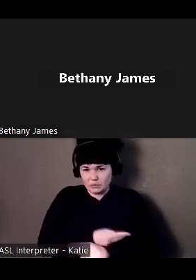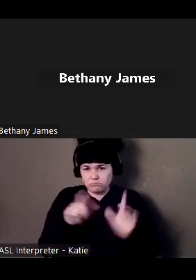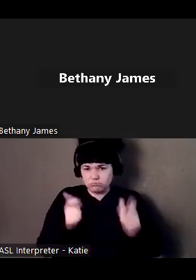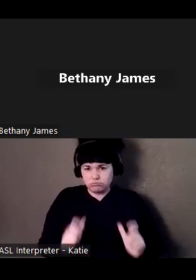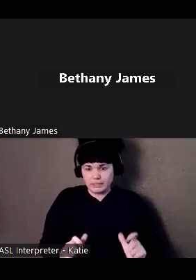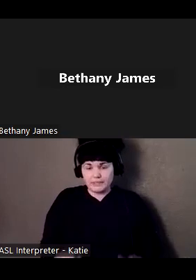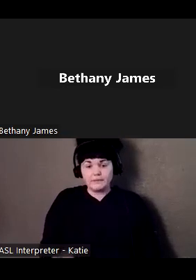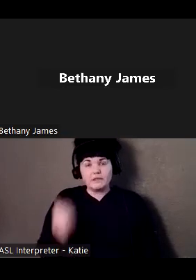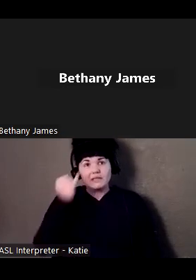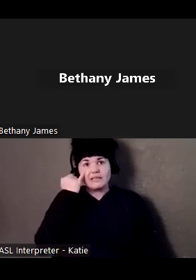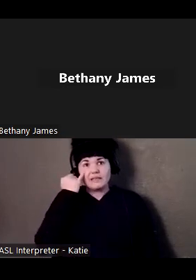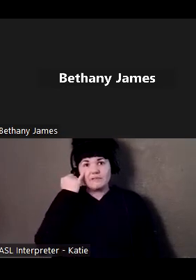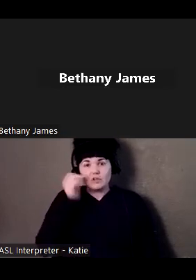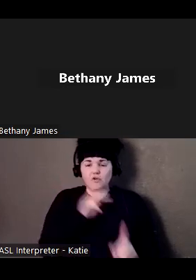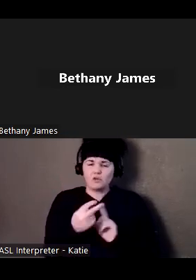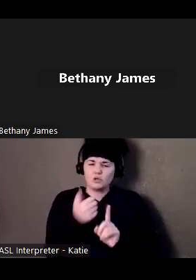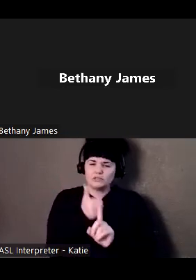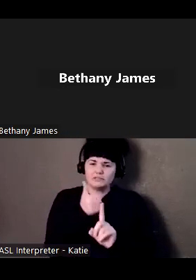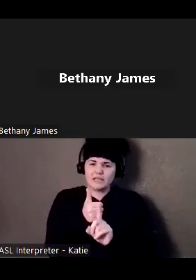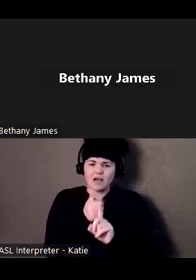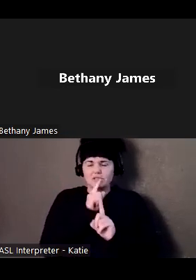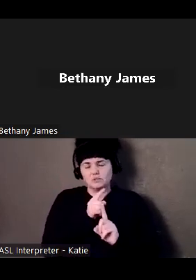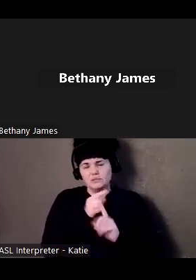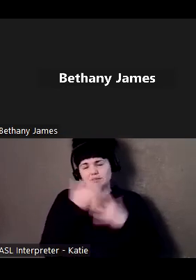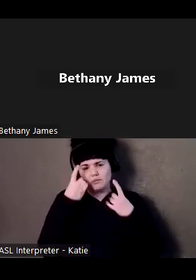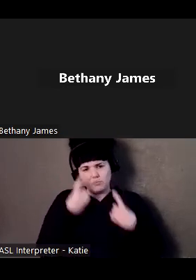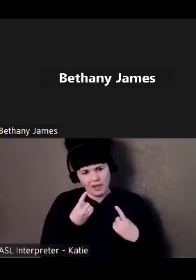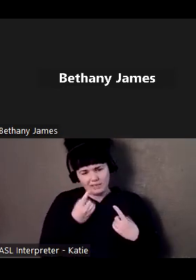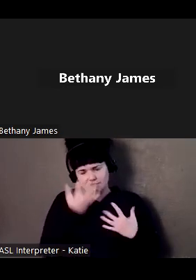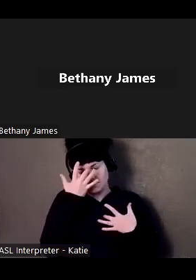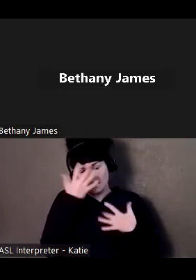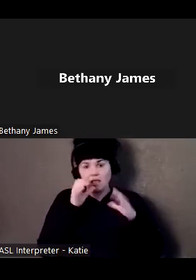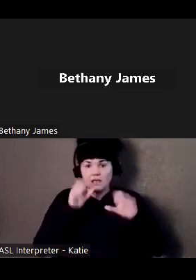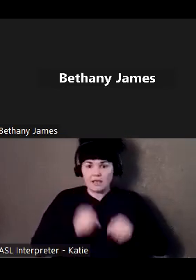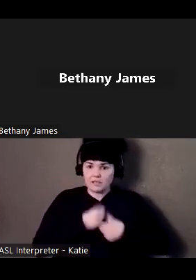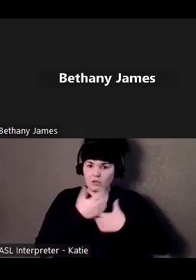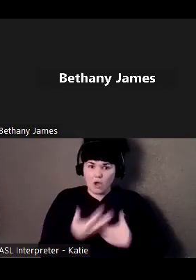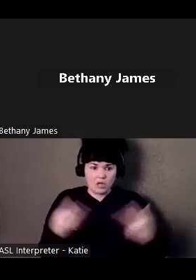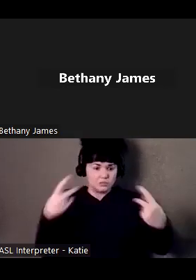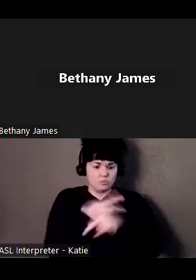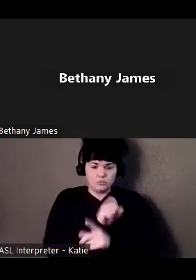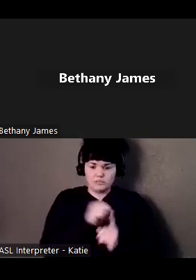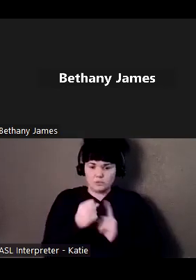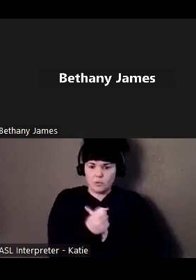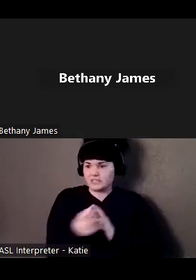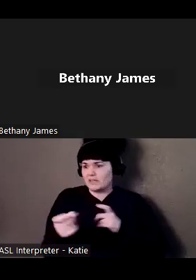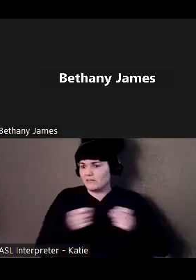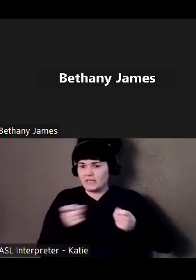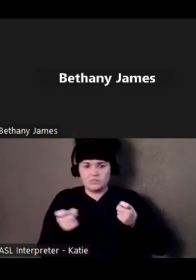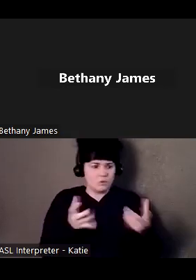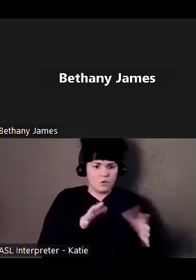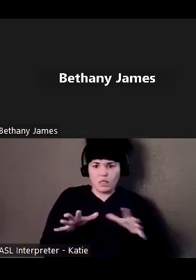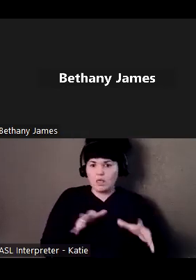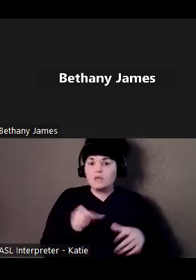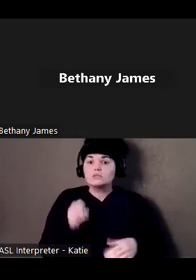as oppressed or infirm, it can ultimately cultivate an external locus of control. So most of what